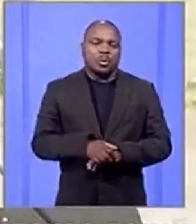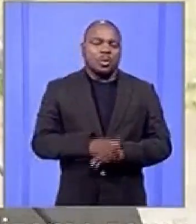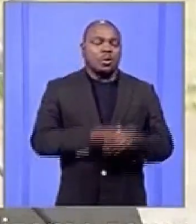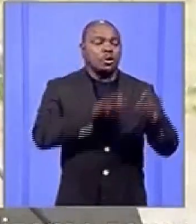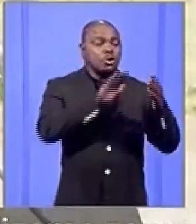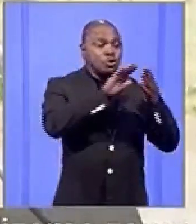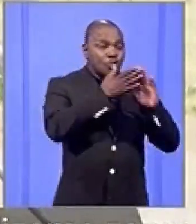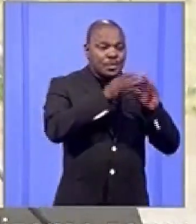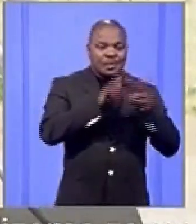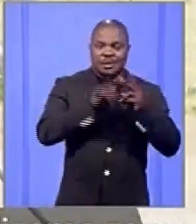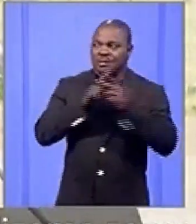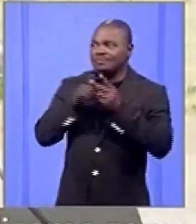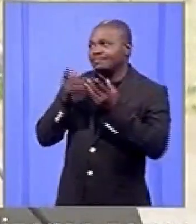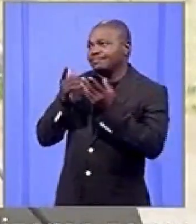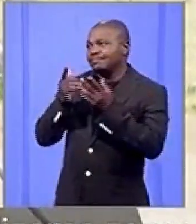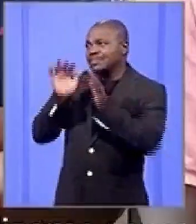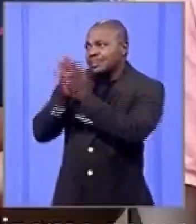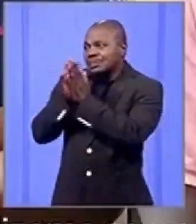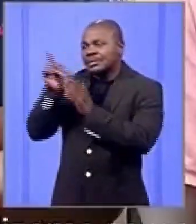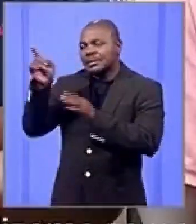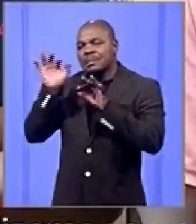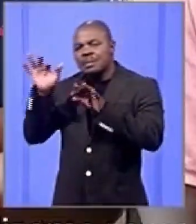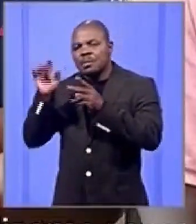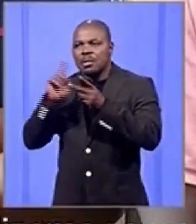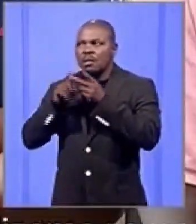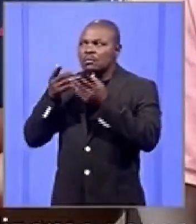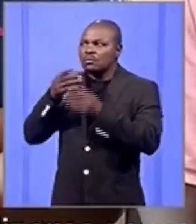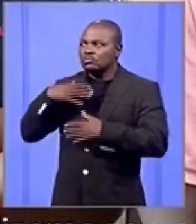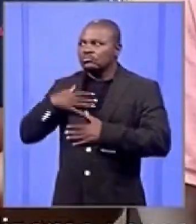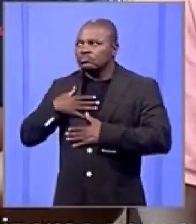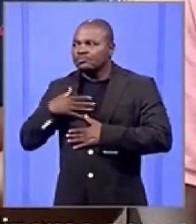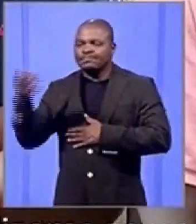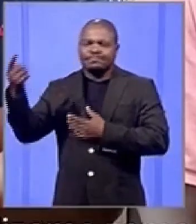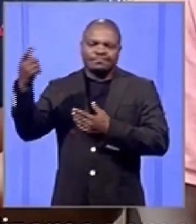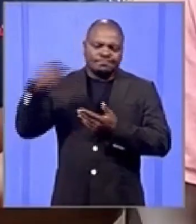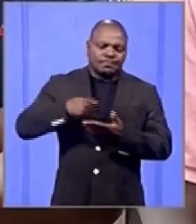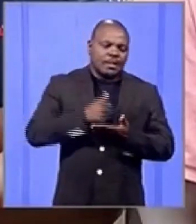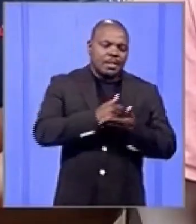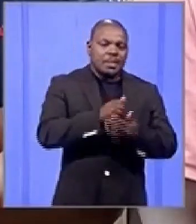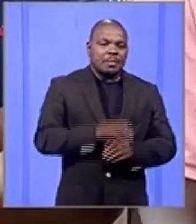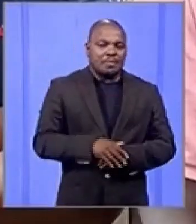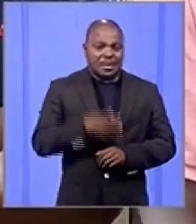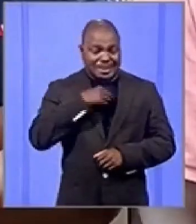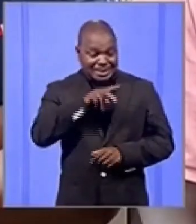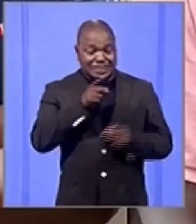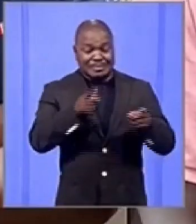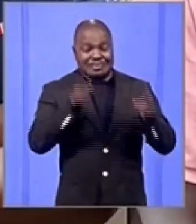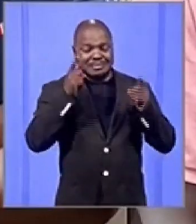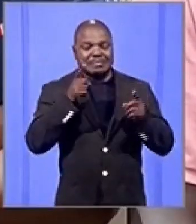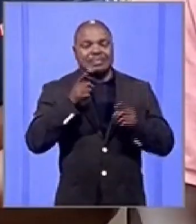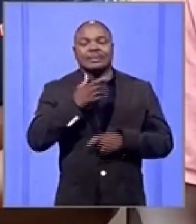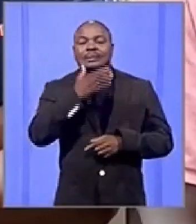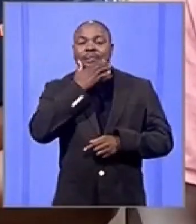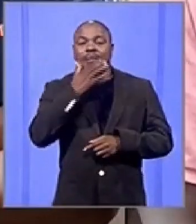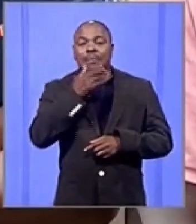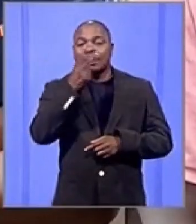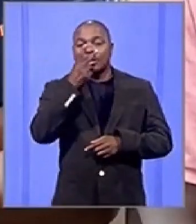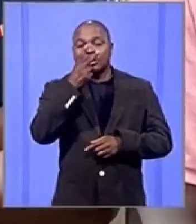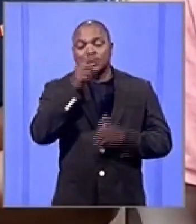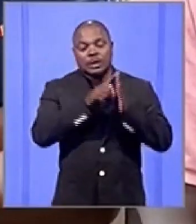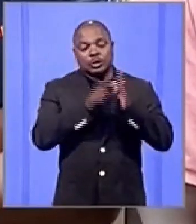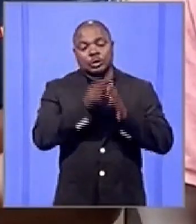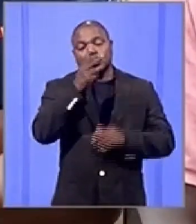basamaria ba kgaogelo go tsenya letsogo. Re kgonne go bona kotsi ya yona ka kudu ge December mohlagase o tšhaba ka di 28 kgwedi ka moka re sene